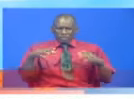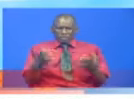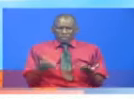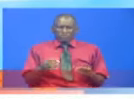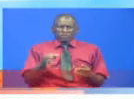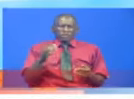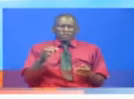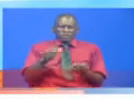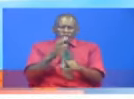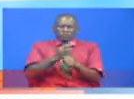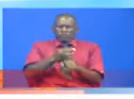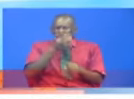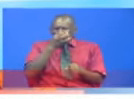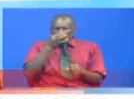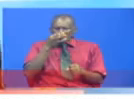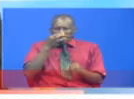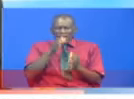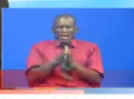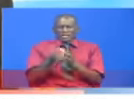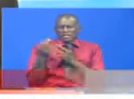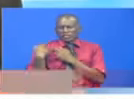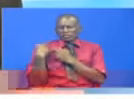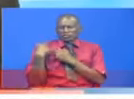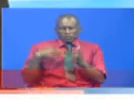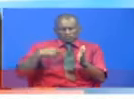tobacco use and the role of industry.